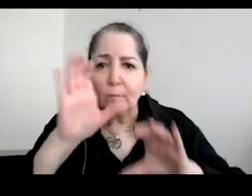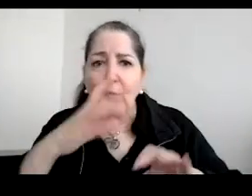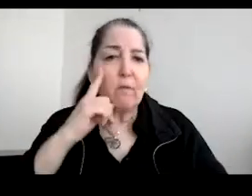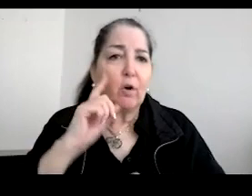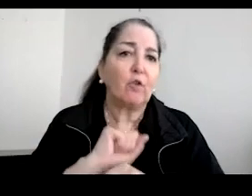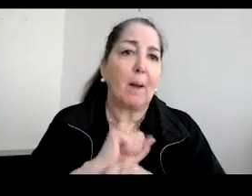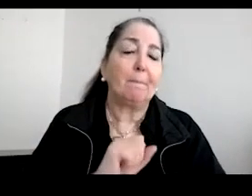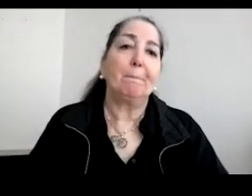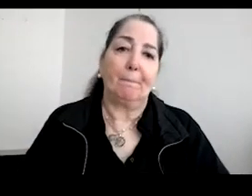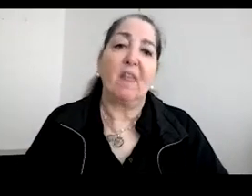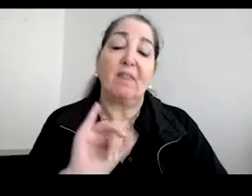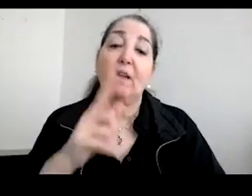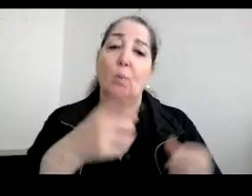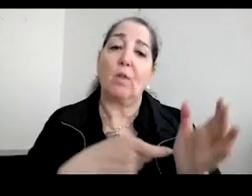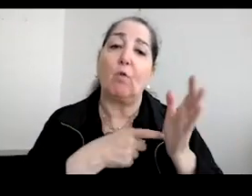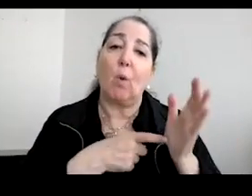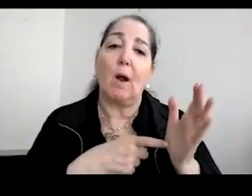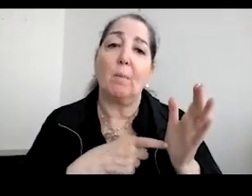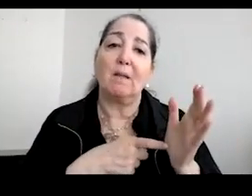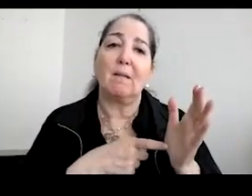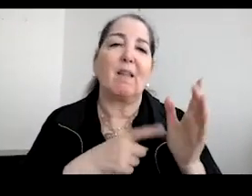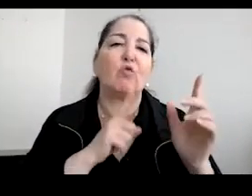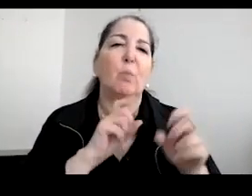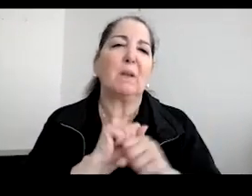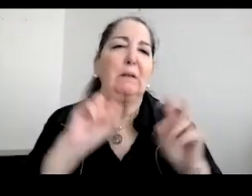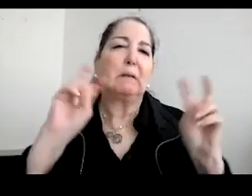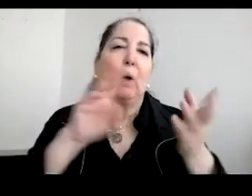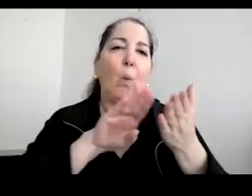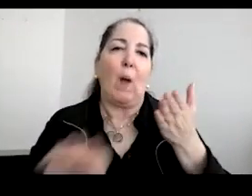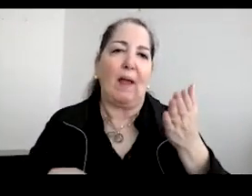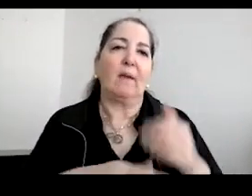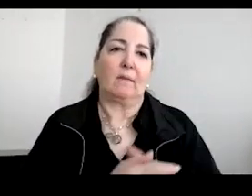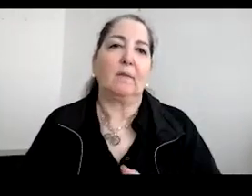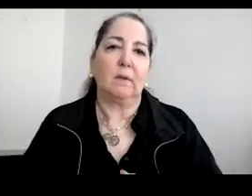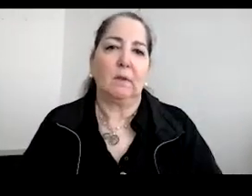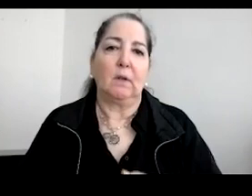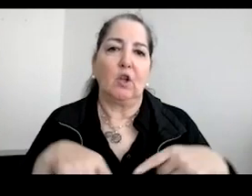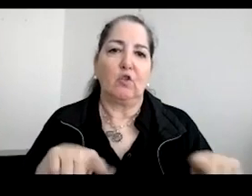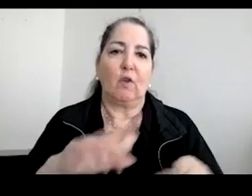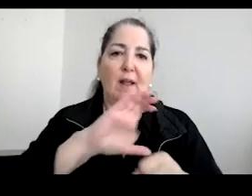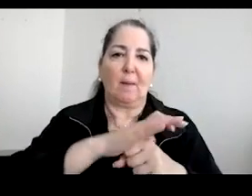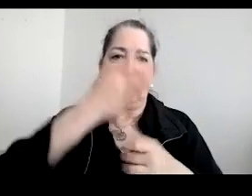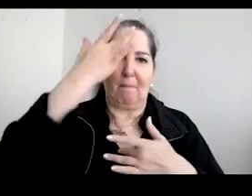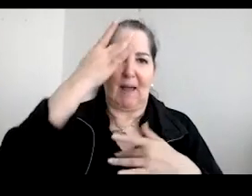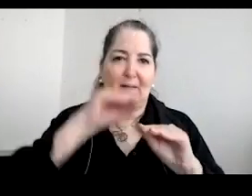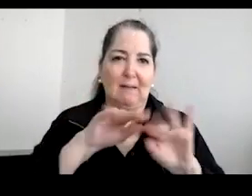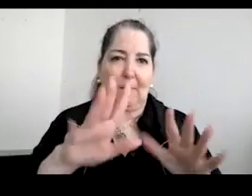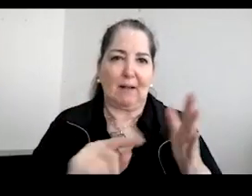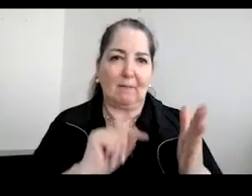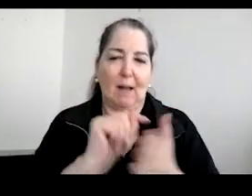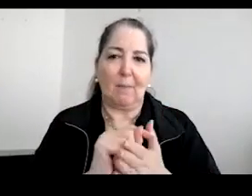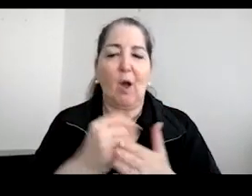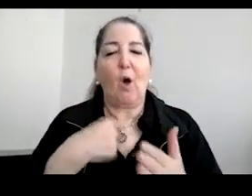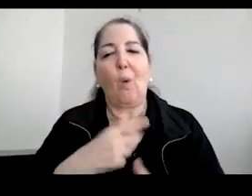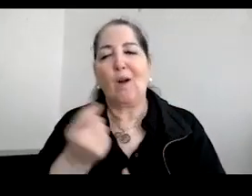That's one of the requirements that's been waived during the pandemic. So, understanding that people aren't able, or